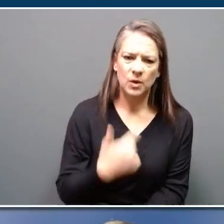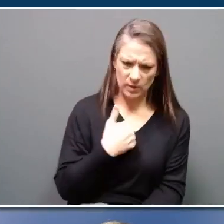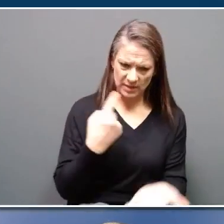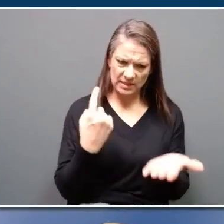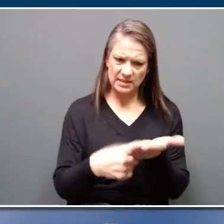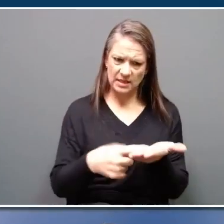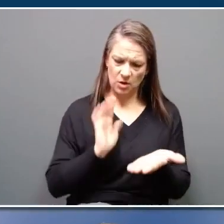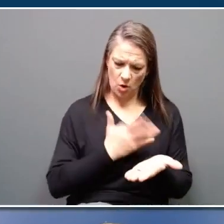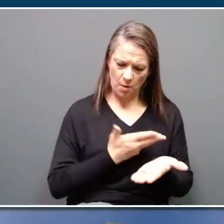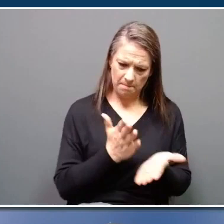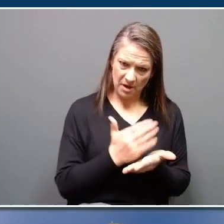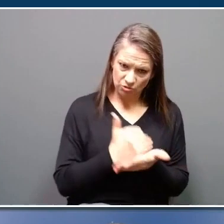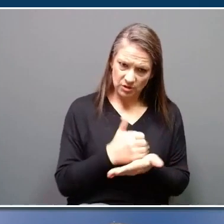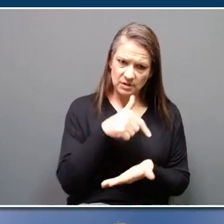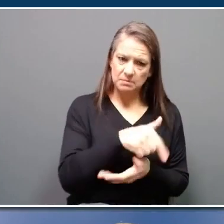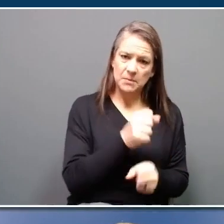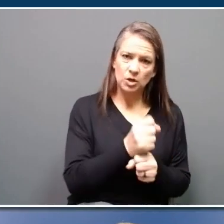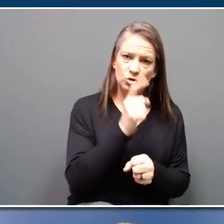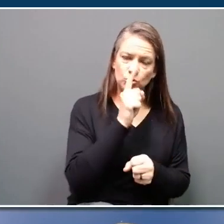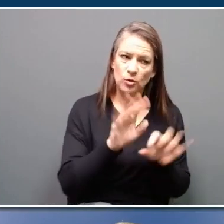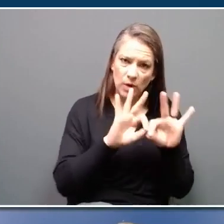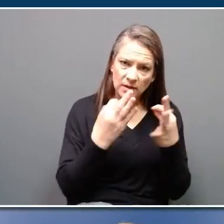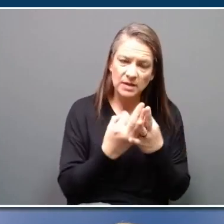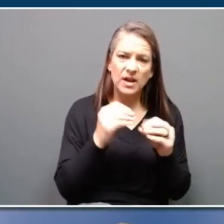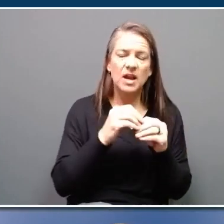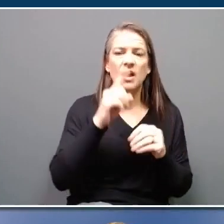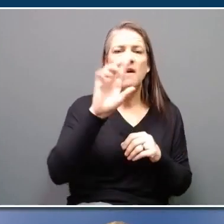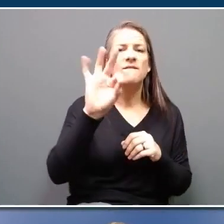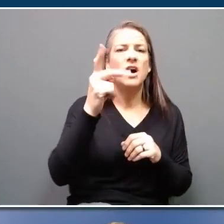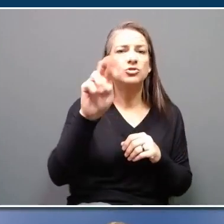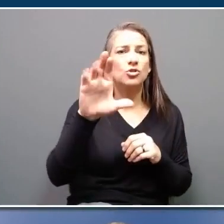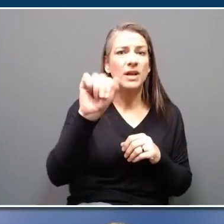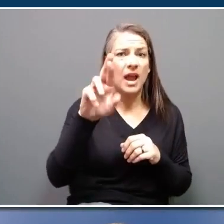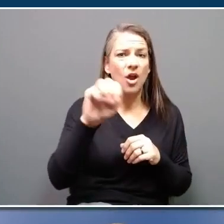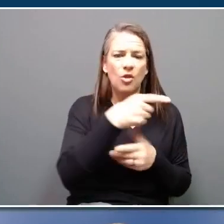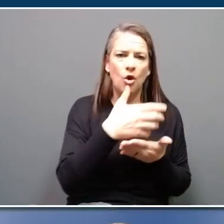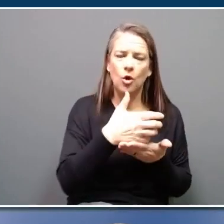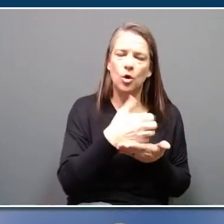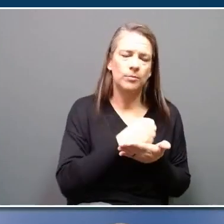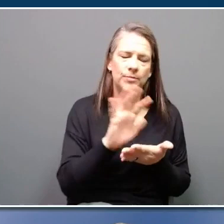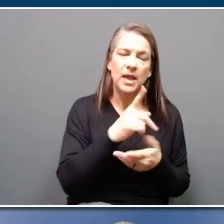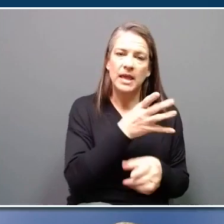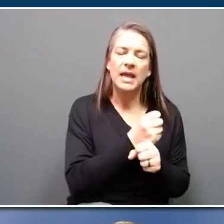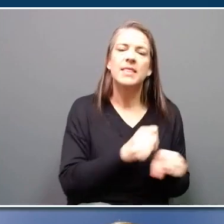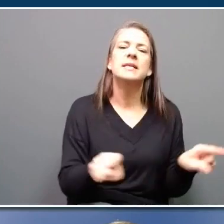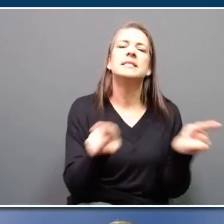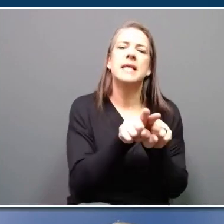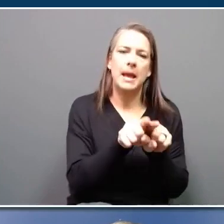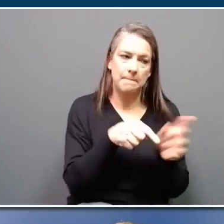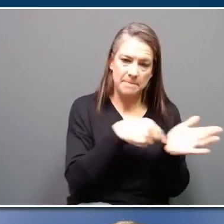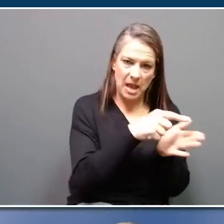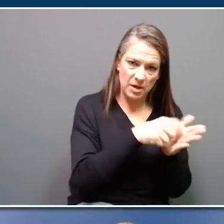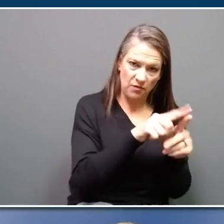budget would make sure that relatives in the foster care system earn the same, get the same payments from the state